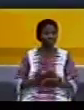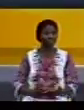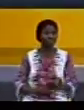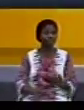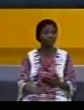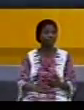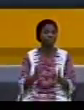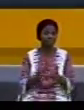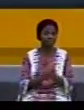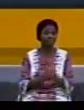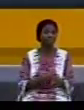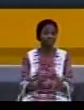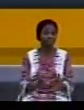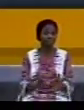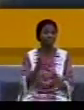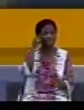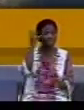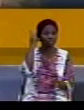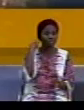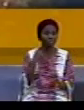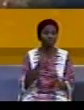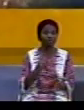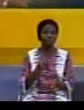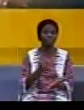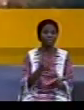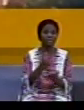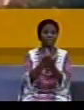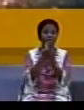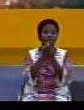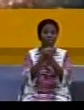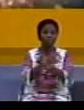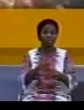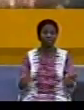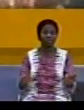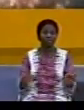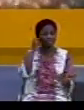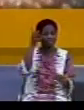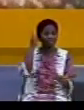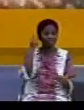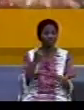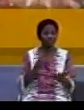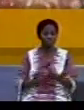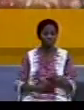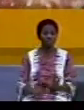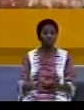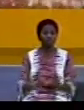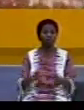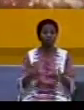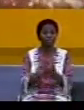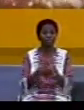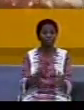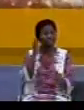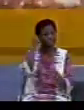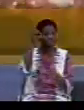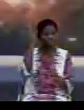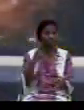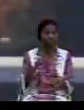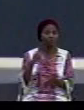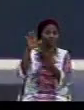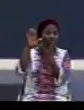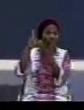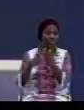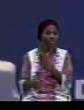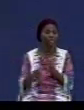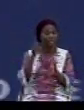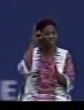way. He was helpless. He was born that way. He was hopeless. He was born that way. He